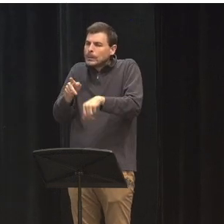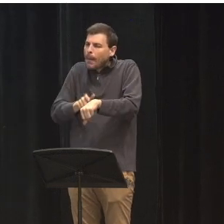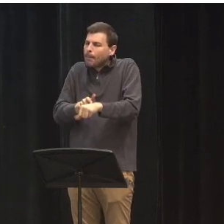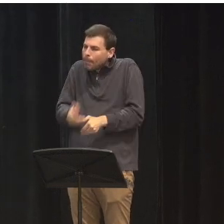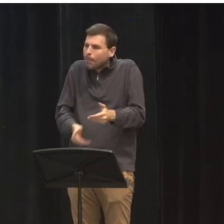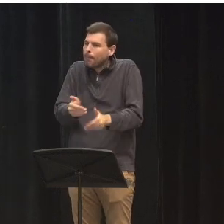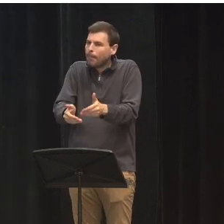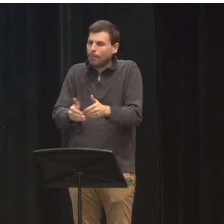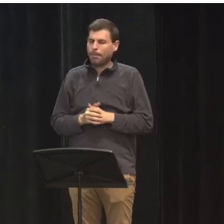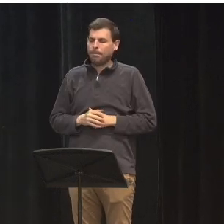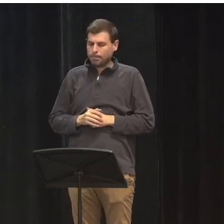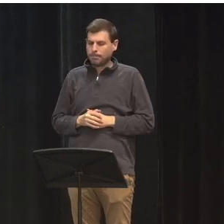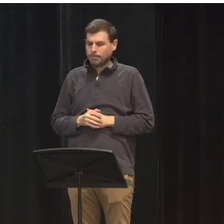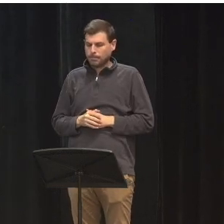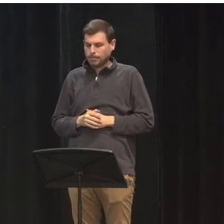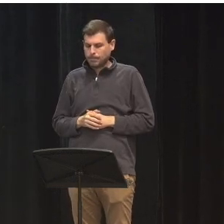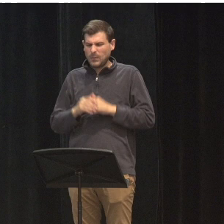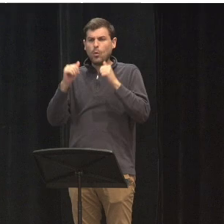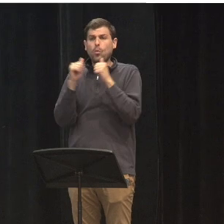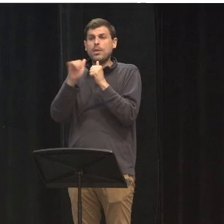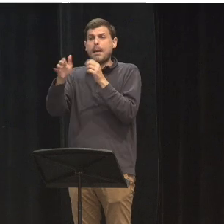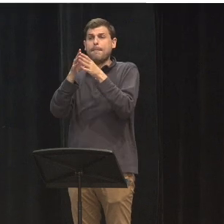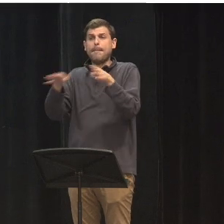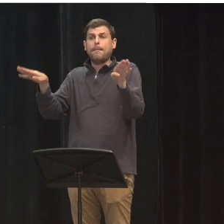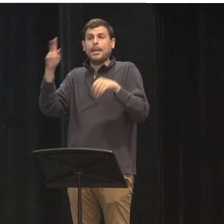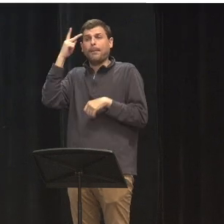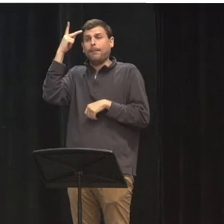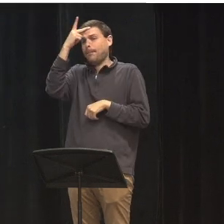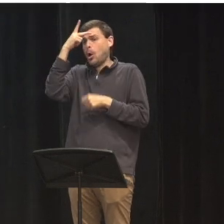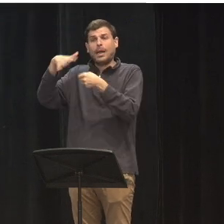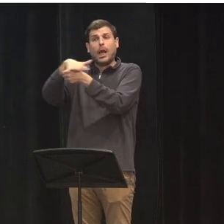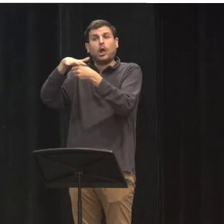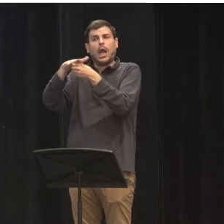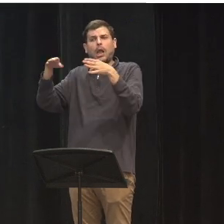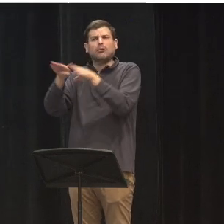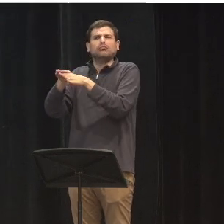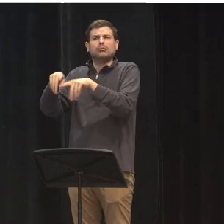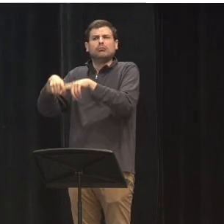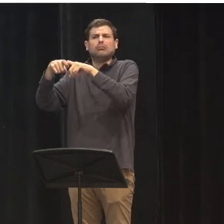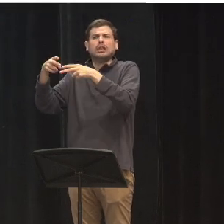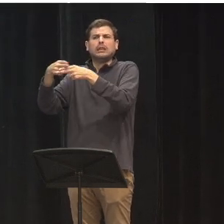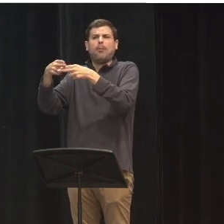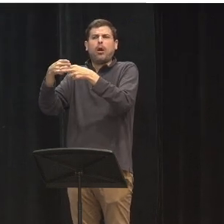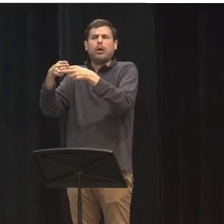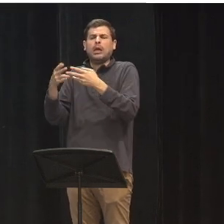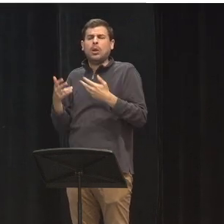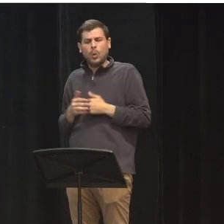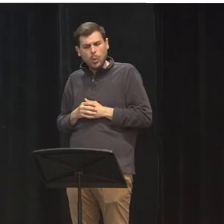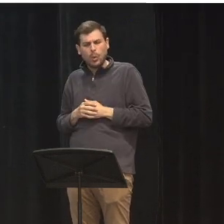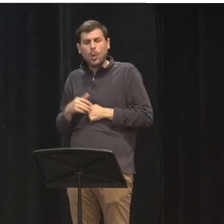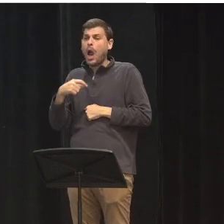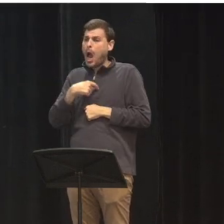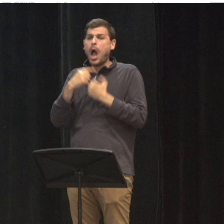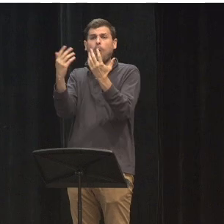In terms of the public park space that's being consumed during construction, I commend the authority in trying to